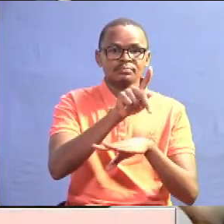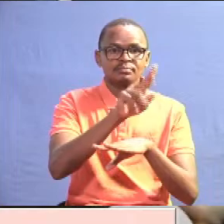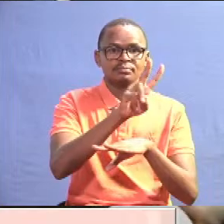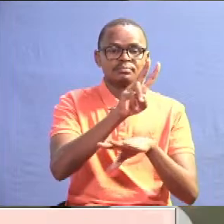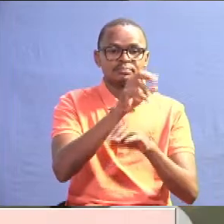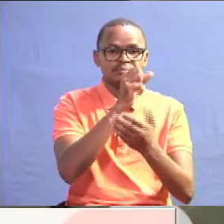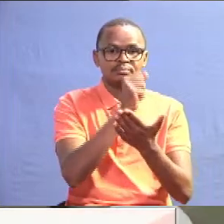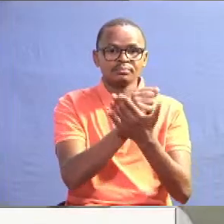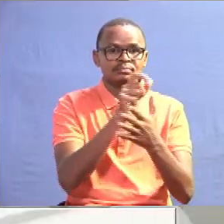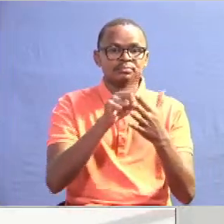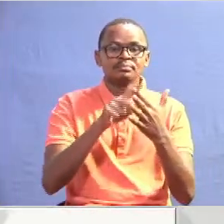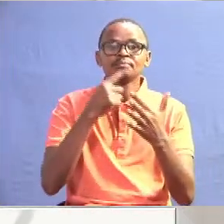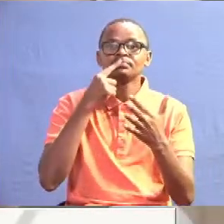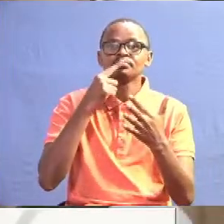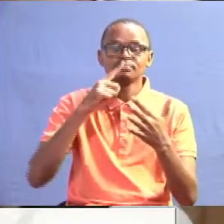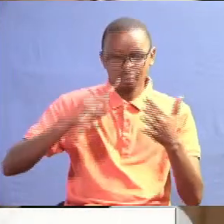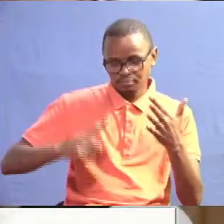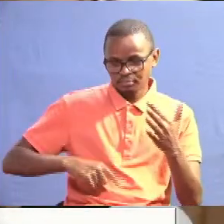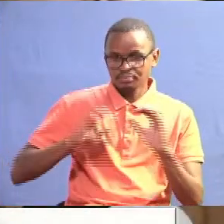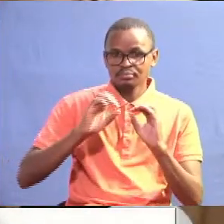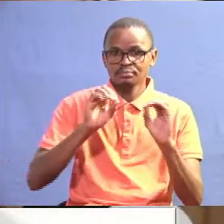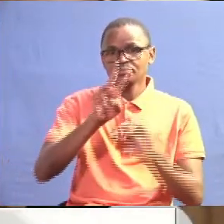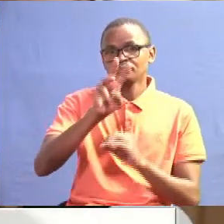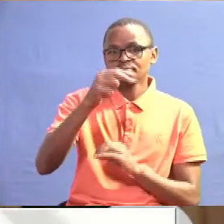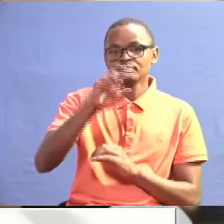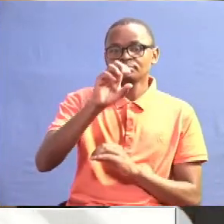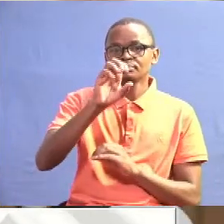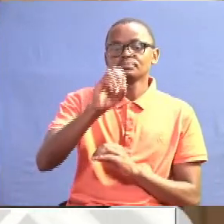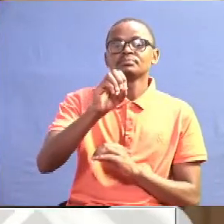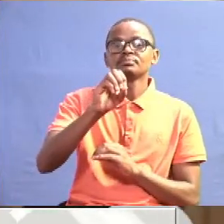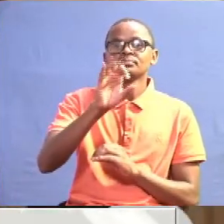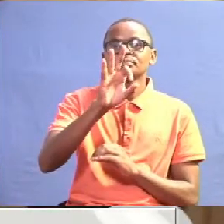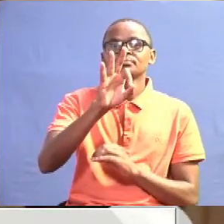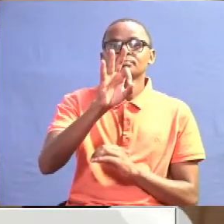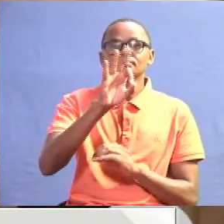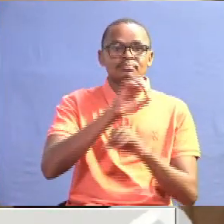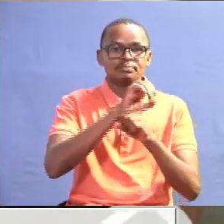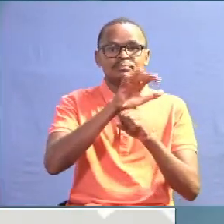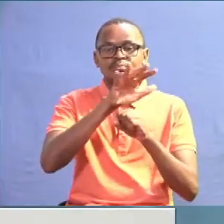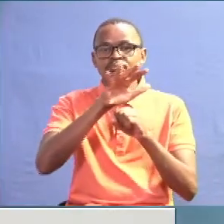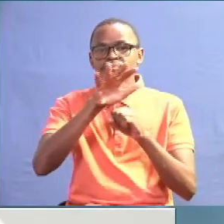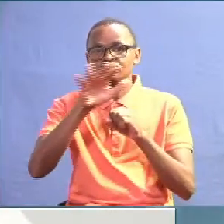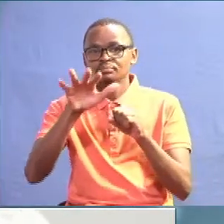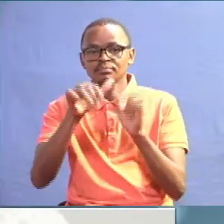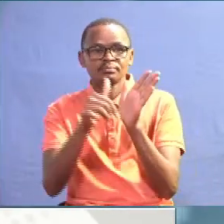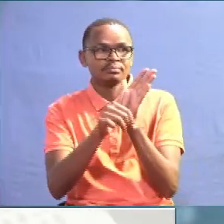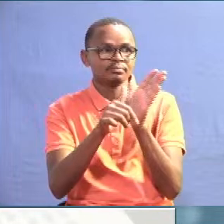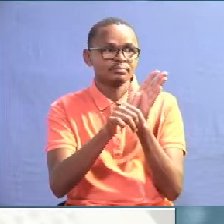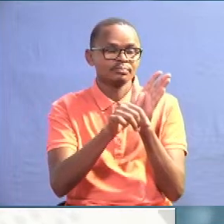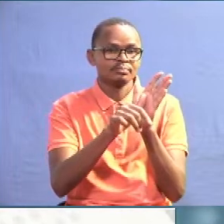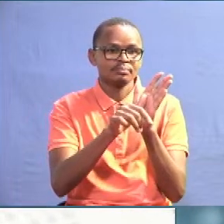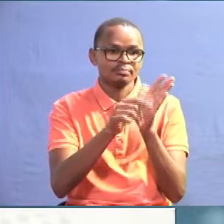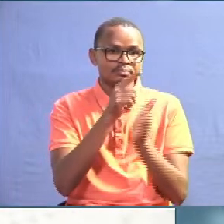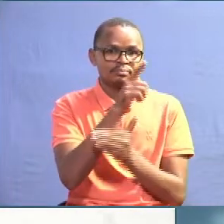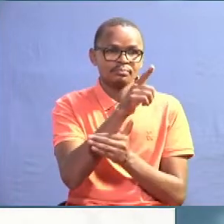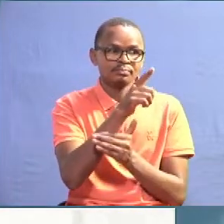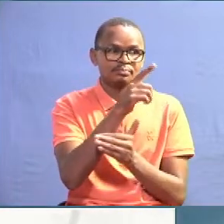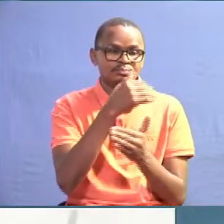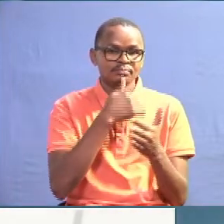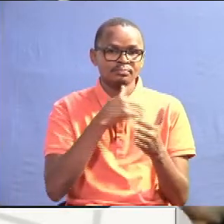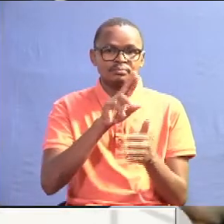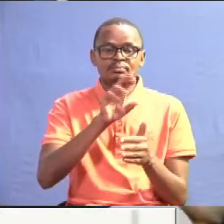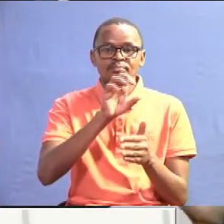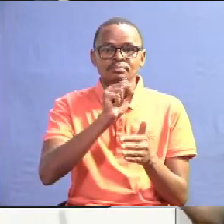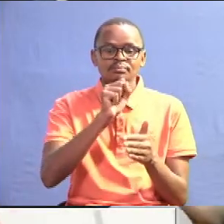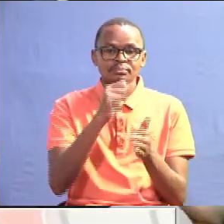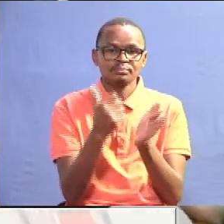term, citing dissatisfaction with the WHO's handling of the COVID-19 pandemic and alleging disproportionate U.S.